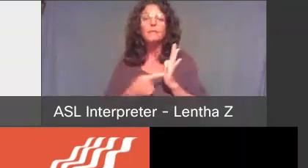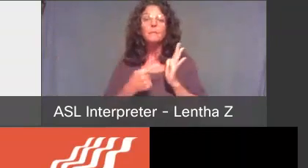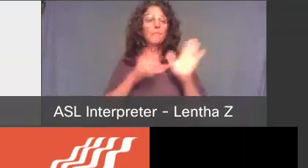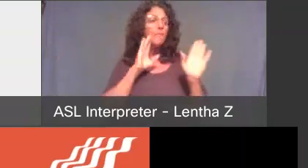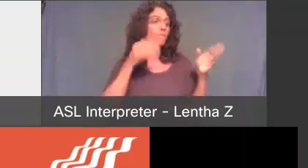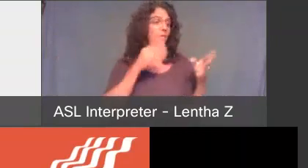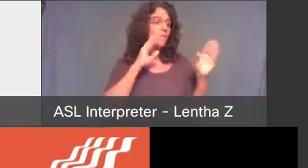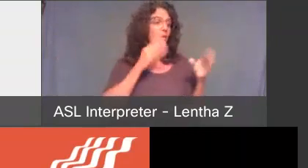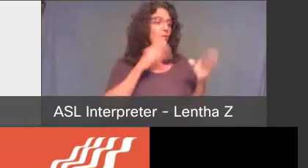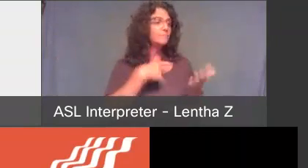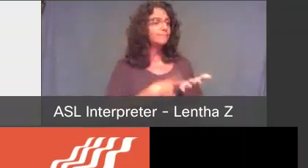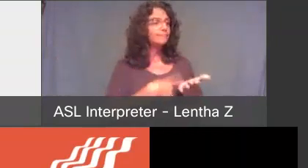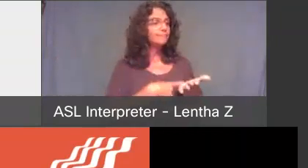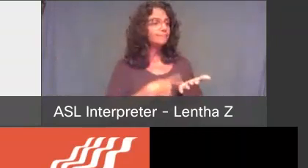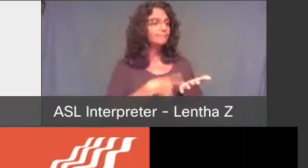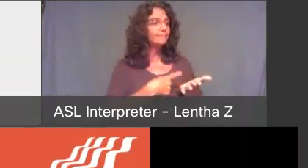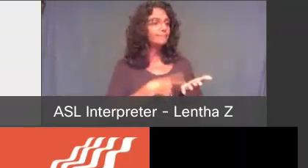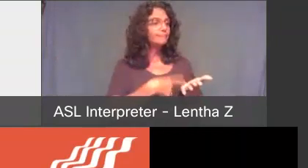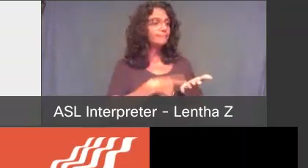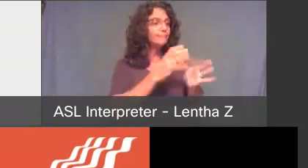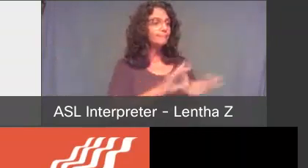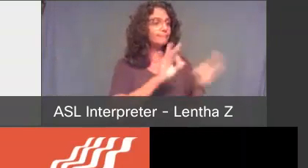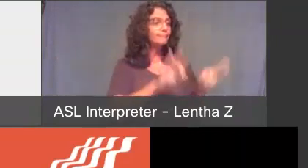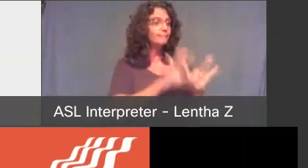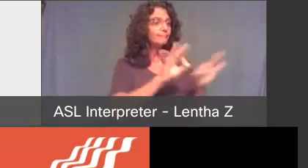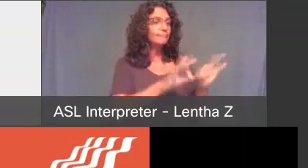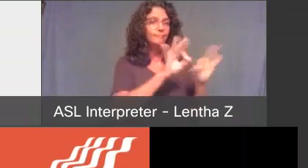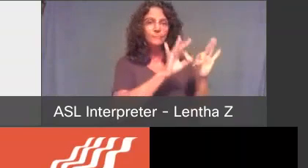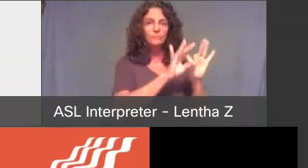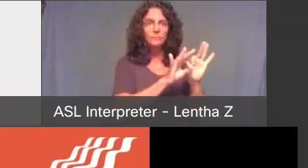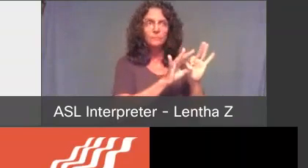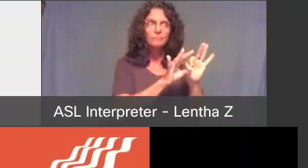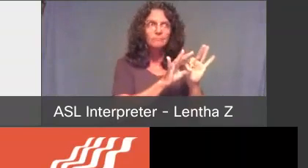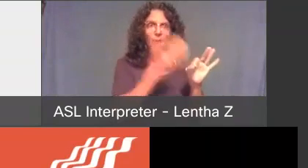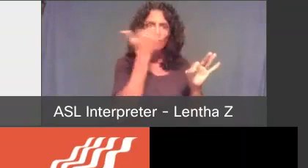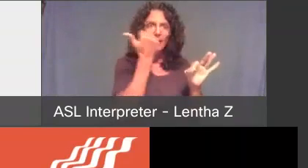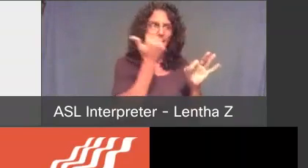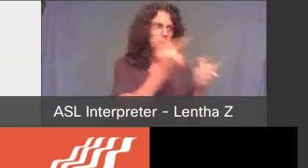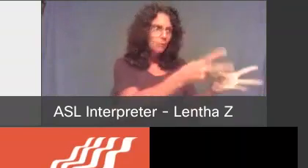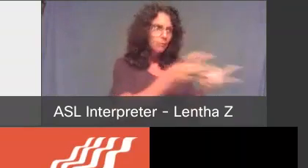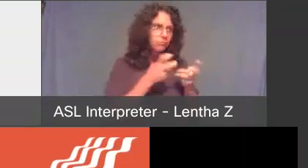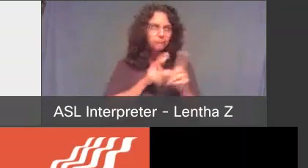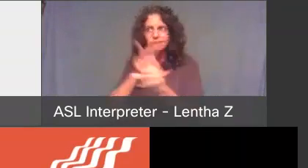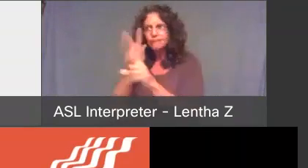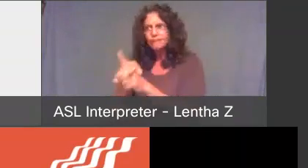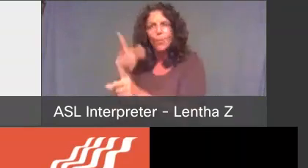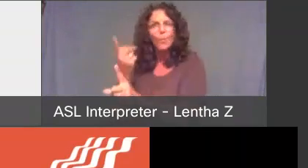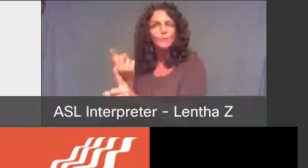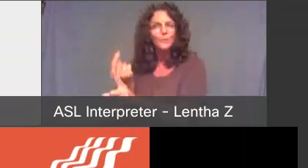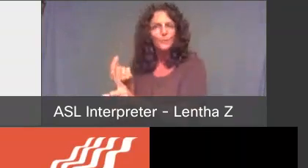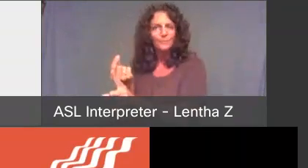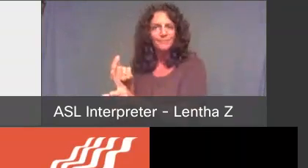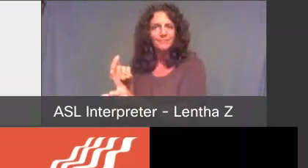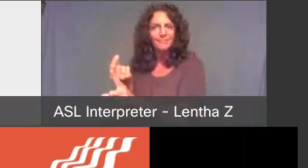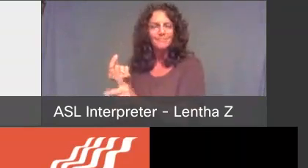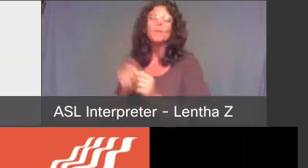on talking about how important these concepts are that we forget to say, like, and here's what you do with it. So hopefully we'll make sure that we're